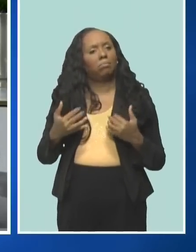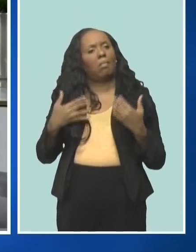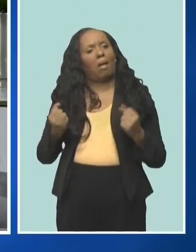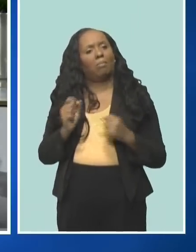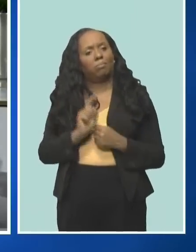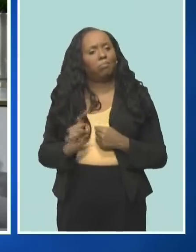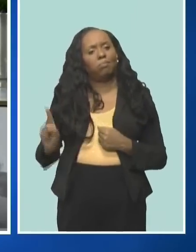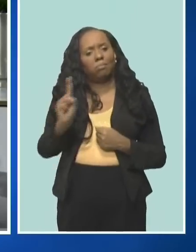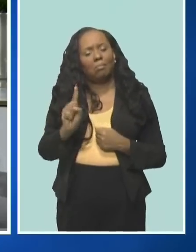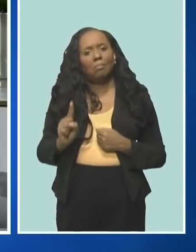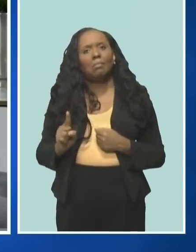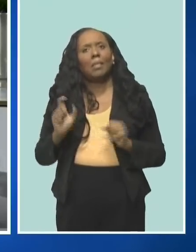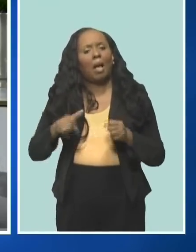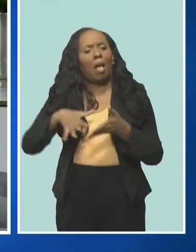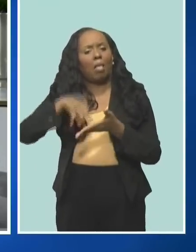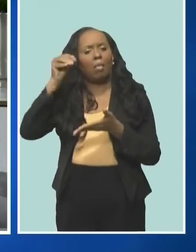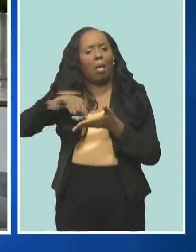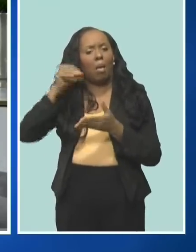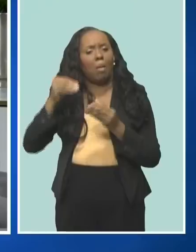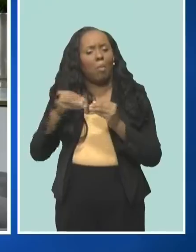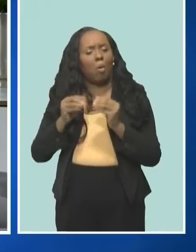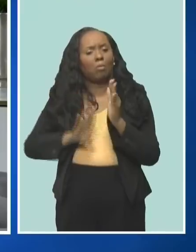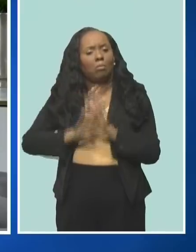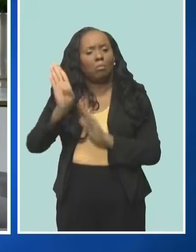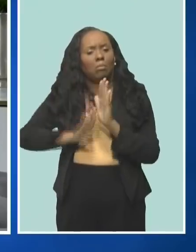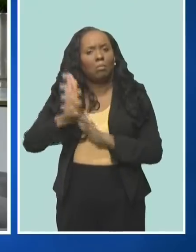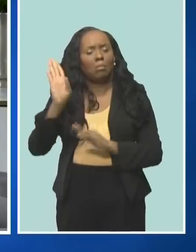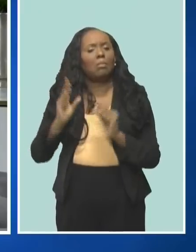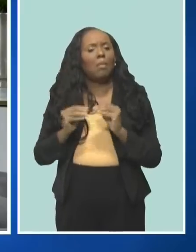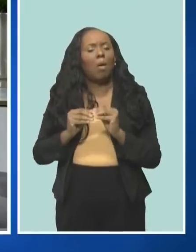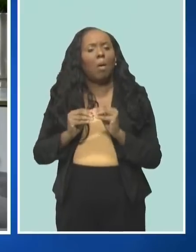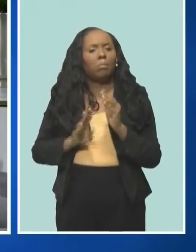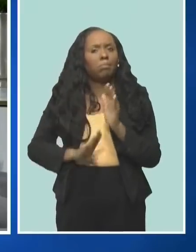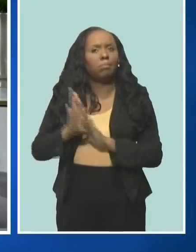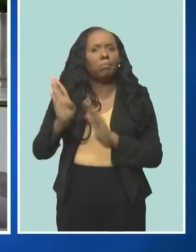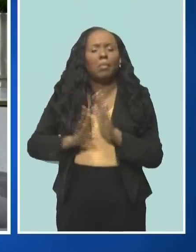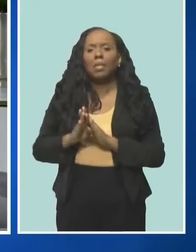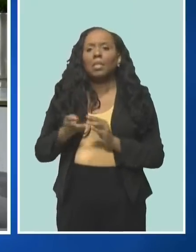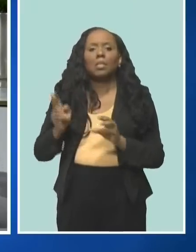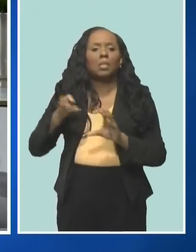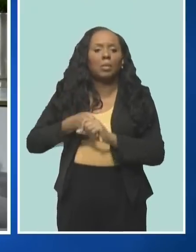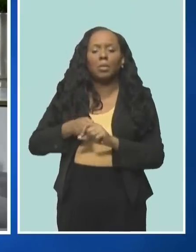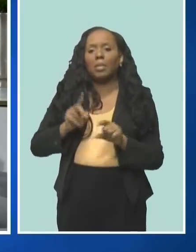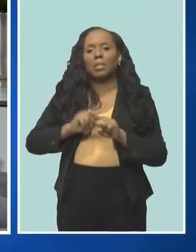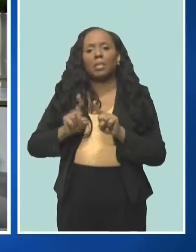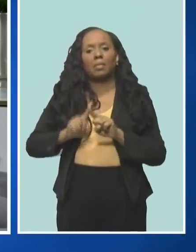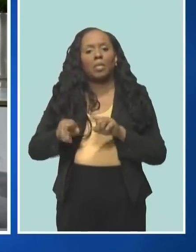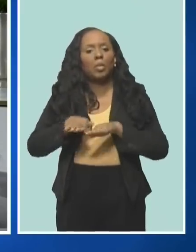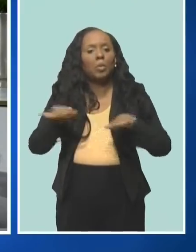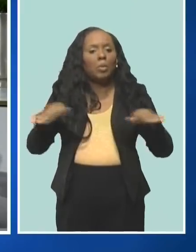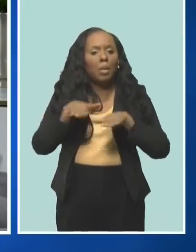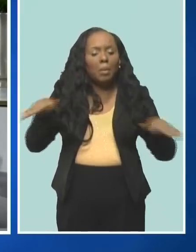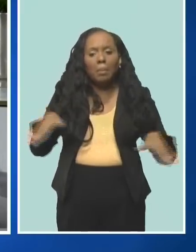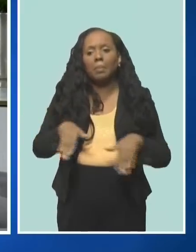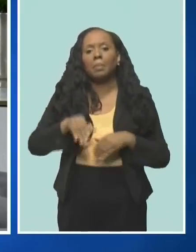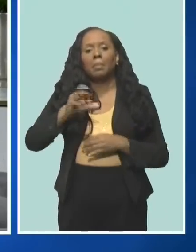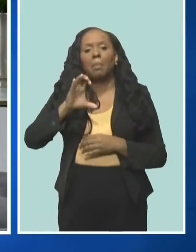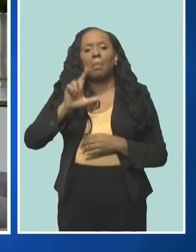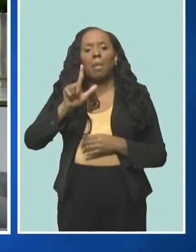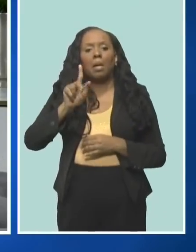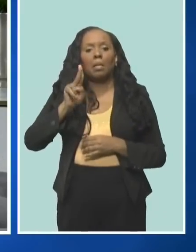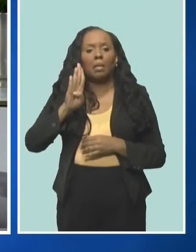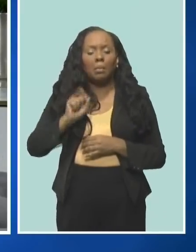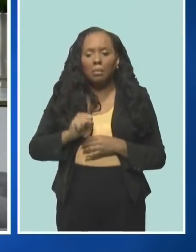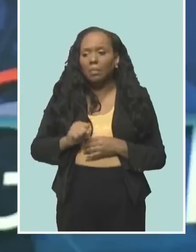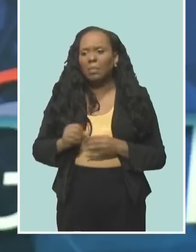expand and just do, you know, go on to clubs and such, like if they want to have anything a little more competitive than